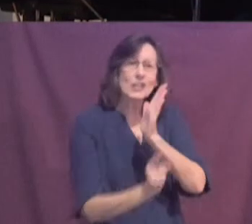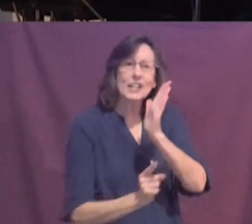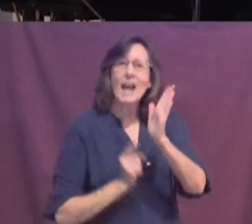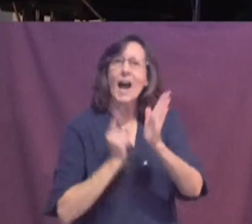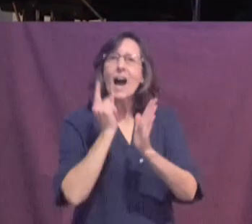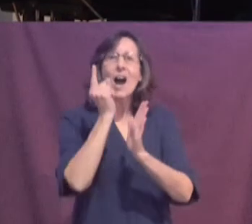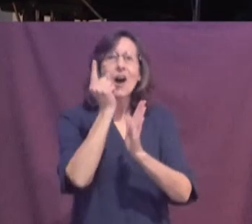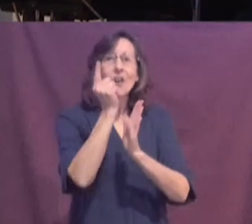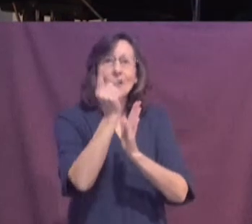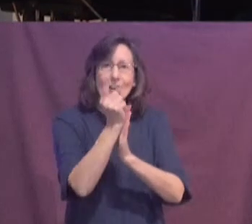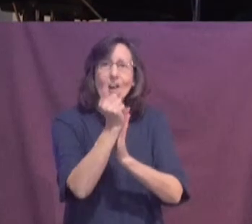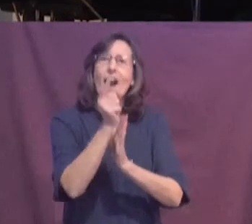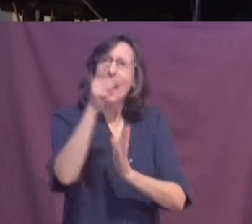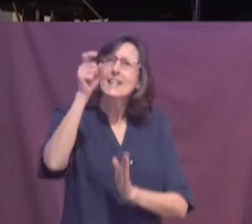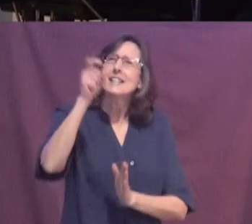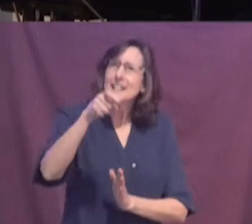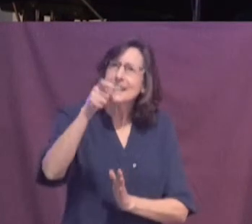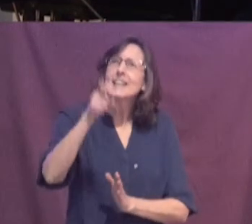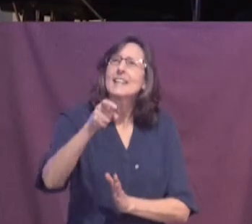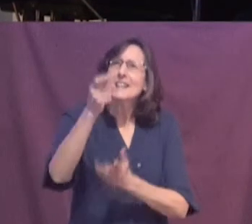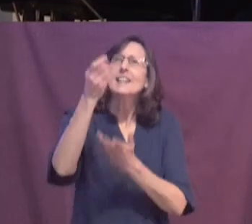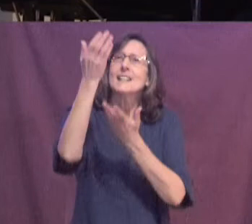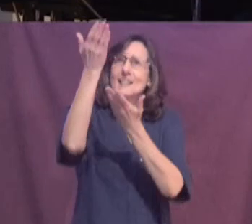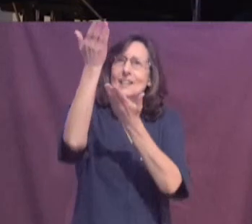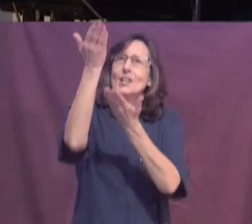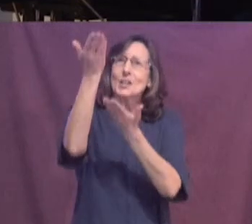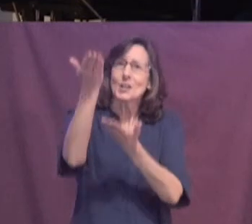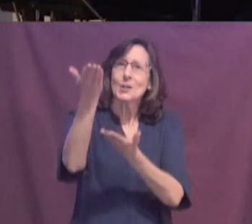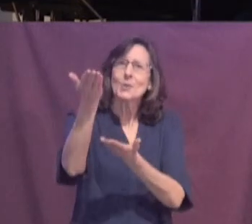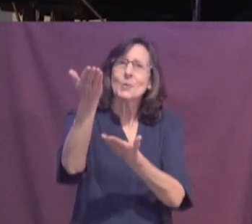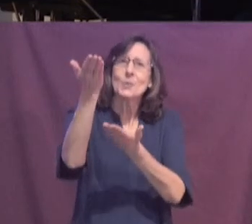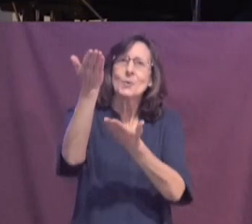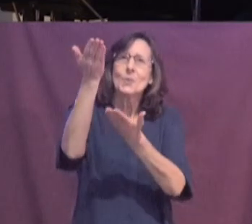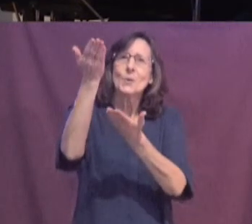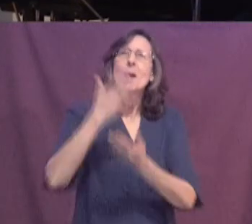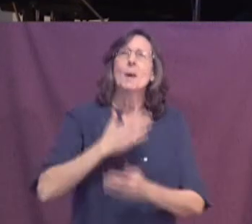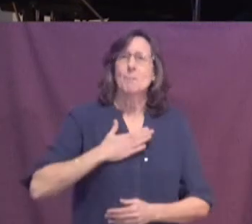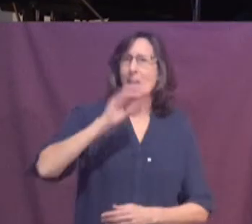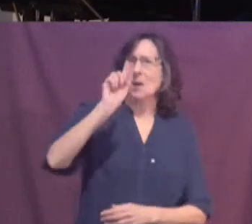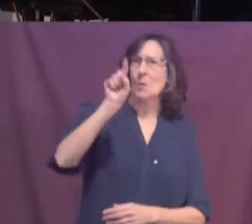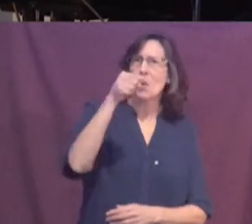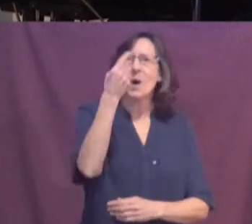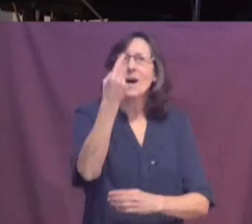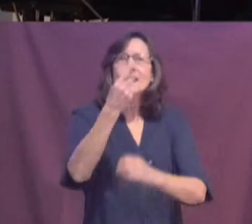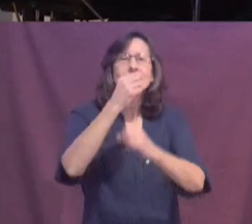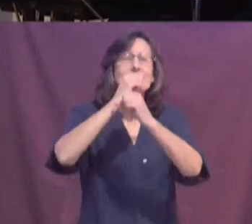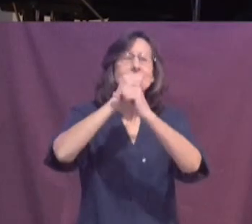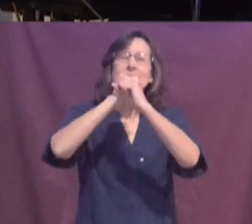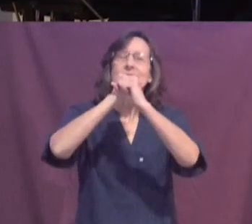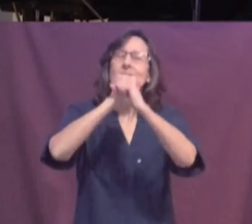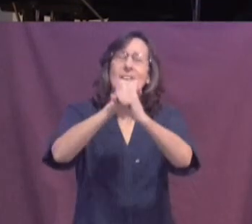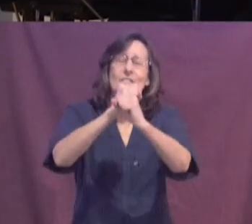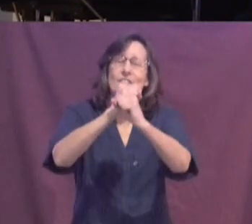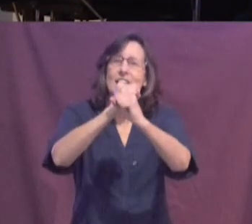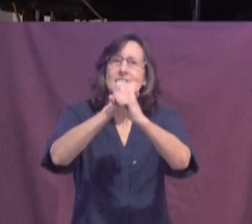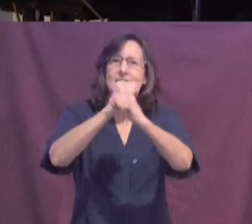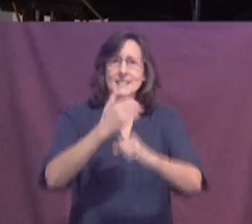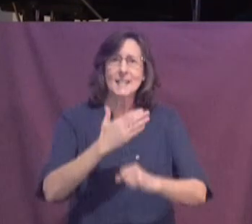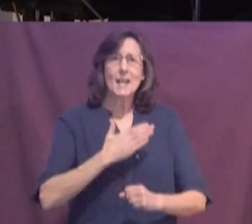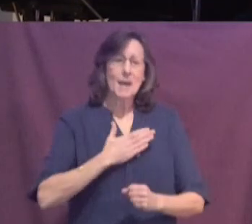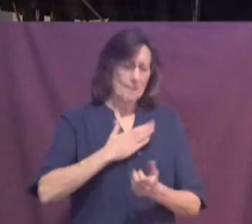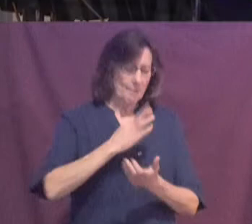Every hour I need you. My one